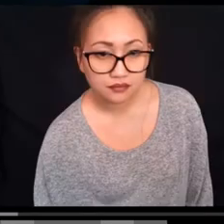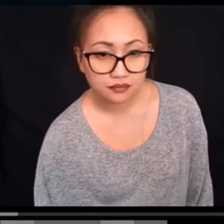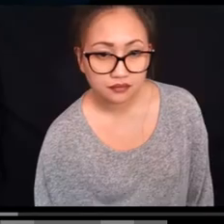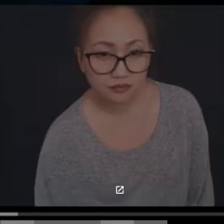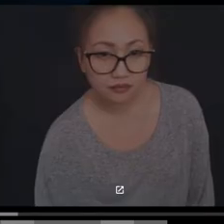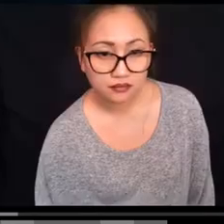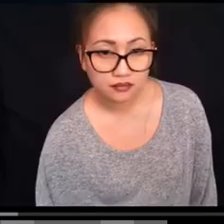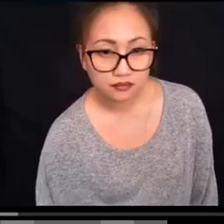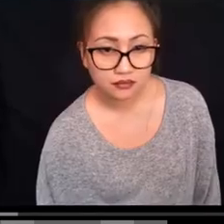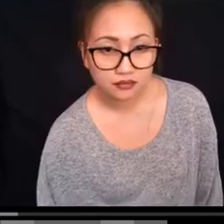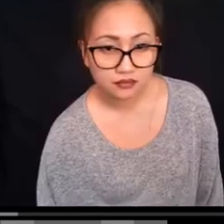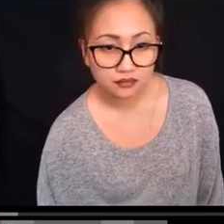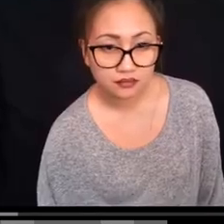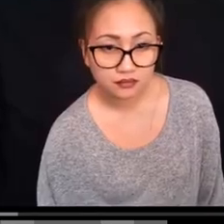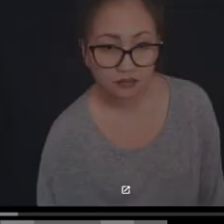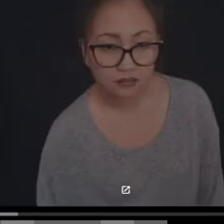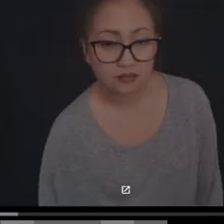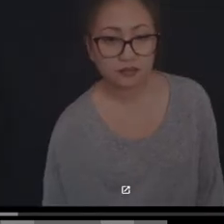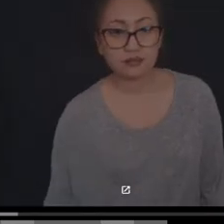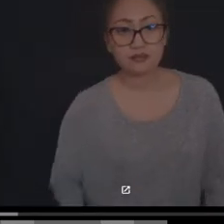What do you normally do?